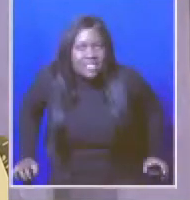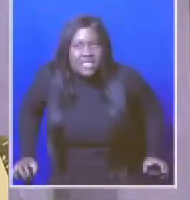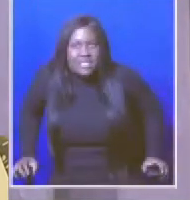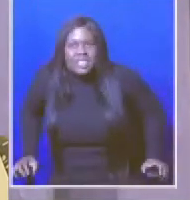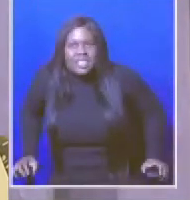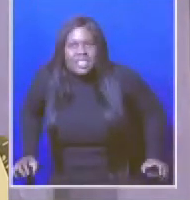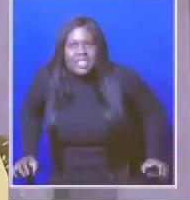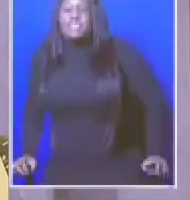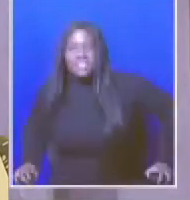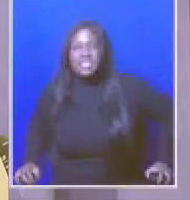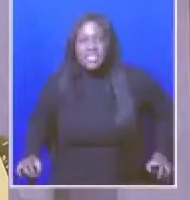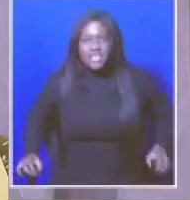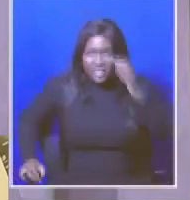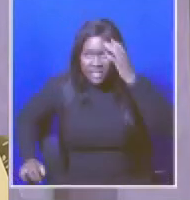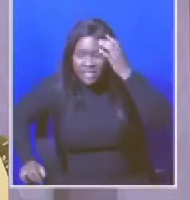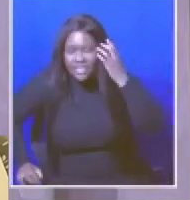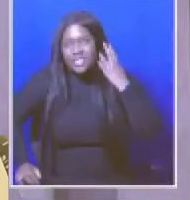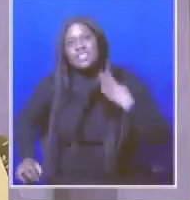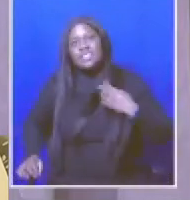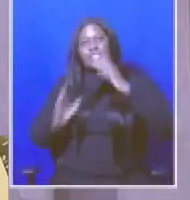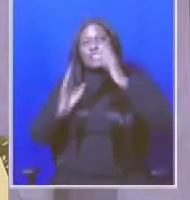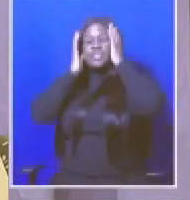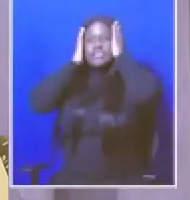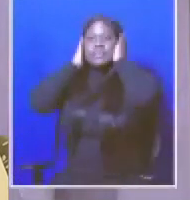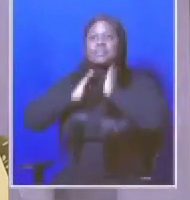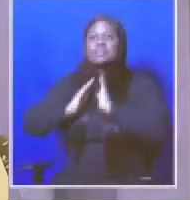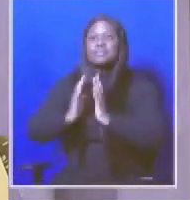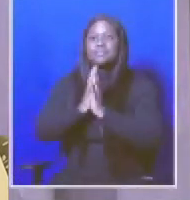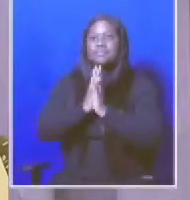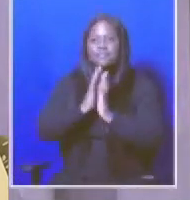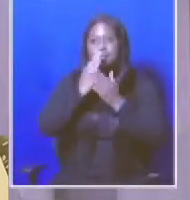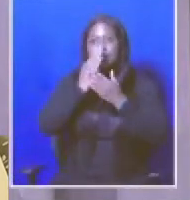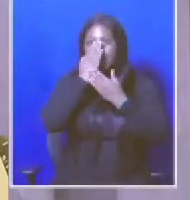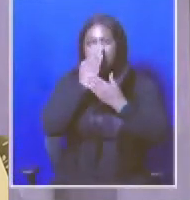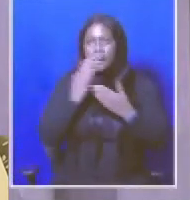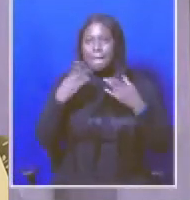much, Honorable Chairperson. Honorable De Bruyne,